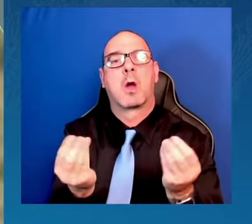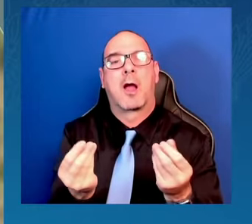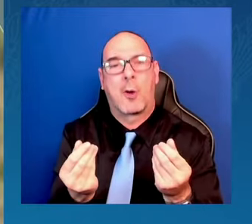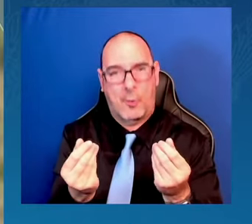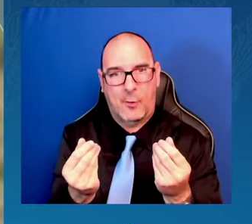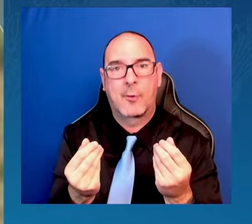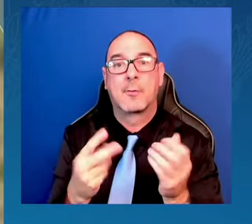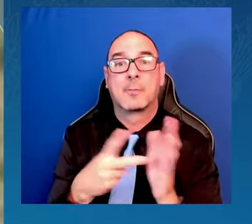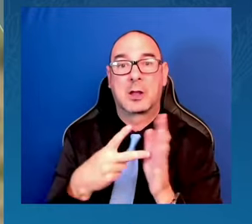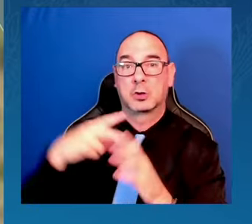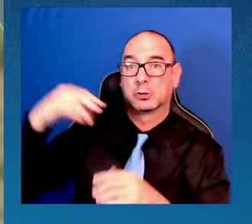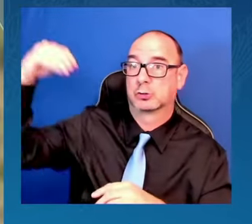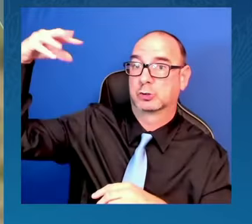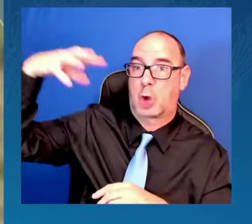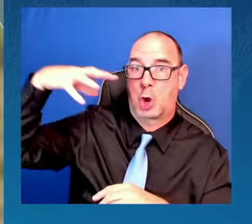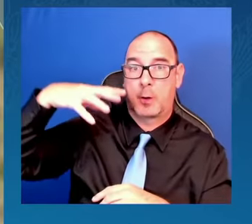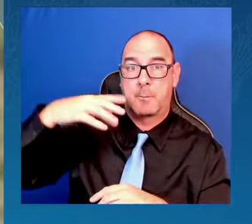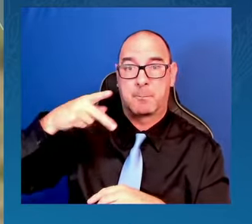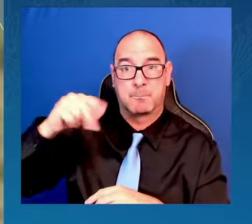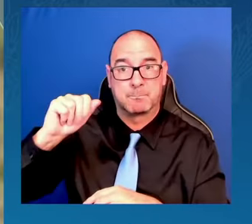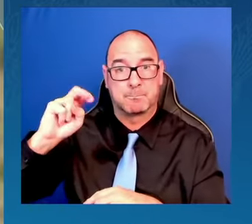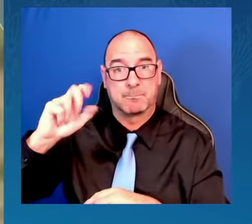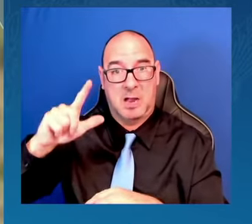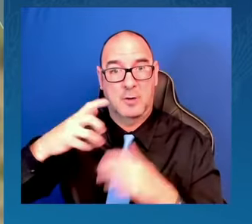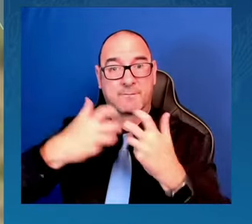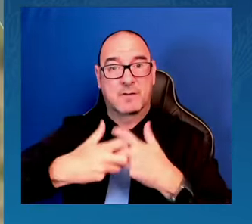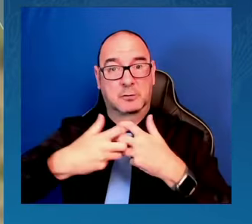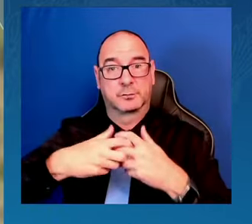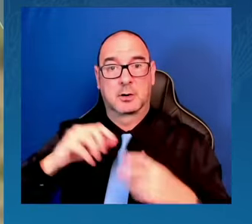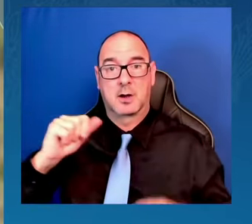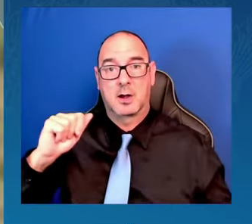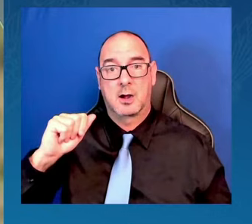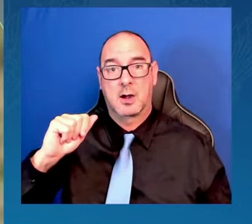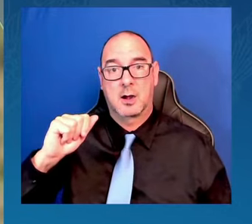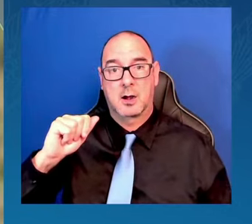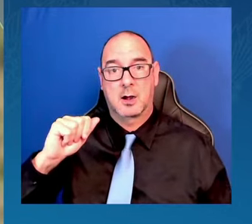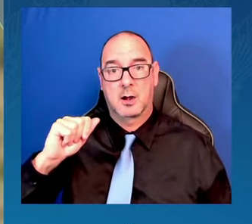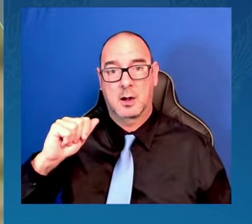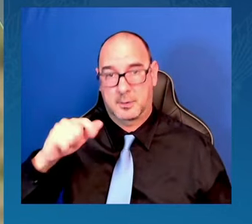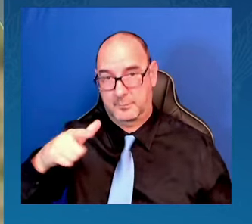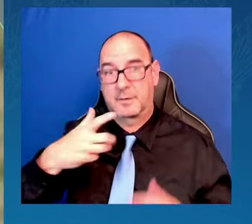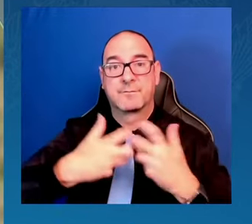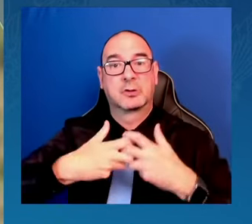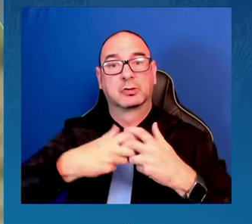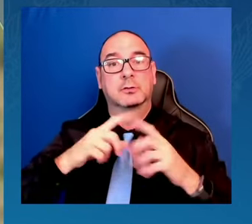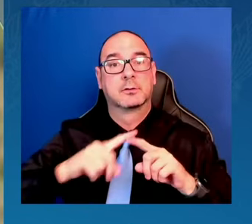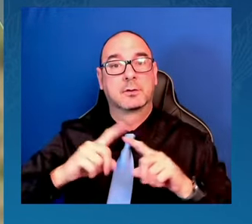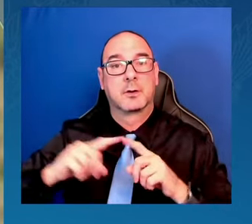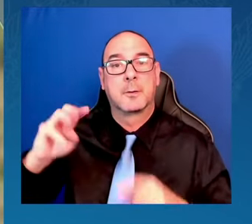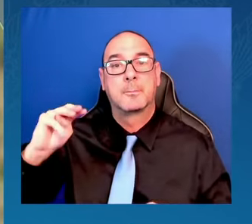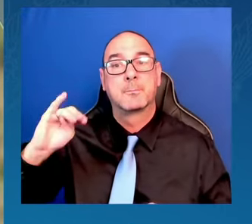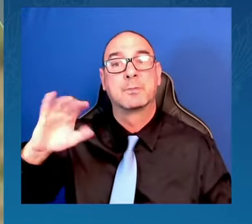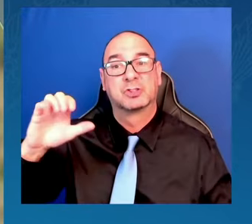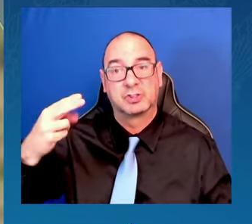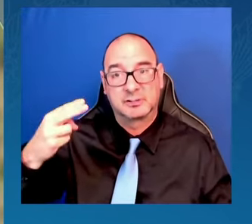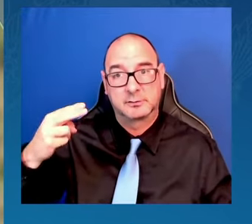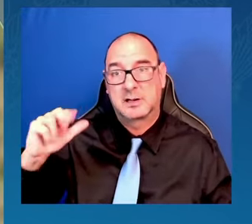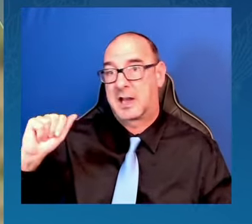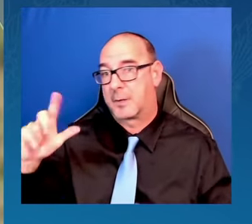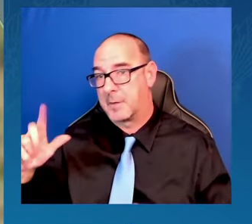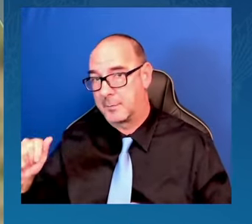Alabama, a battery factory in Michigan, and a semiconductor factory in